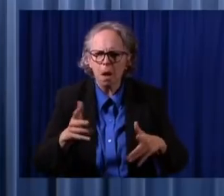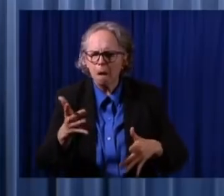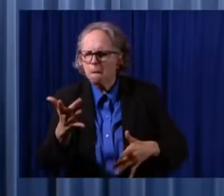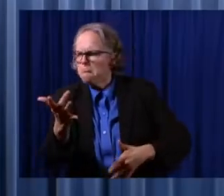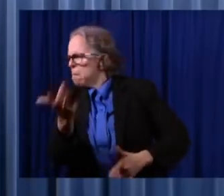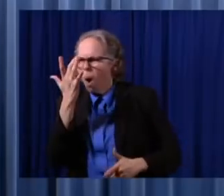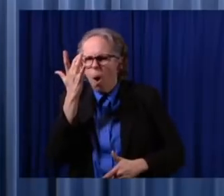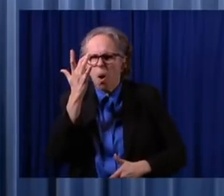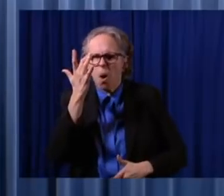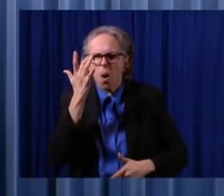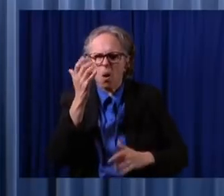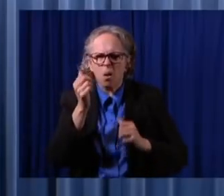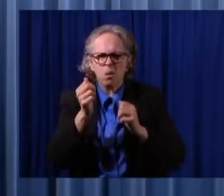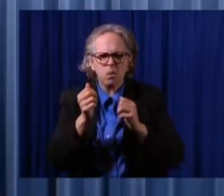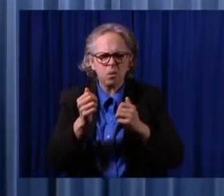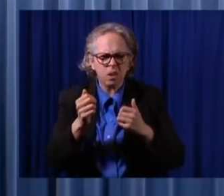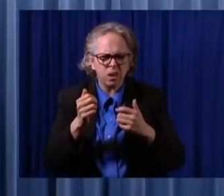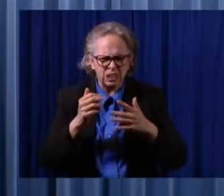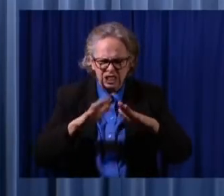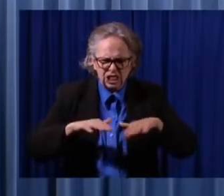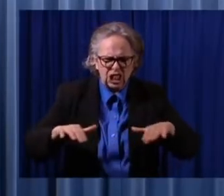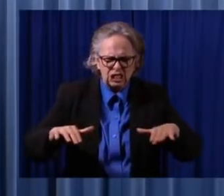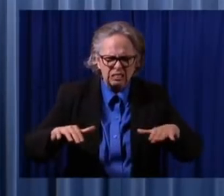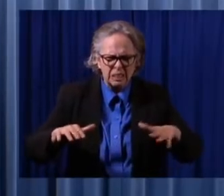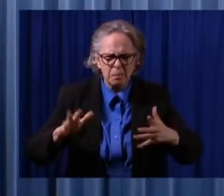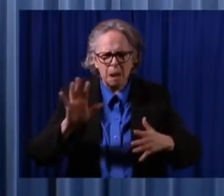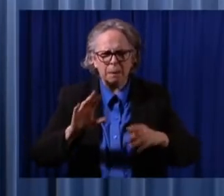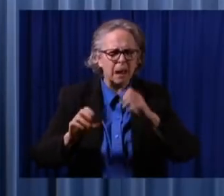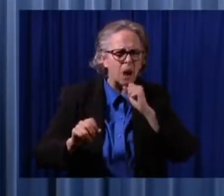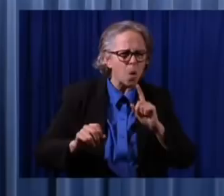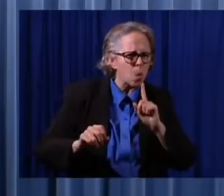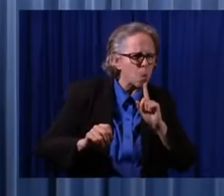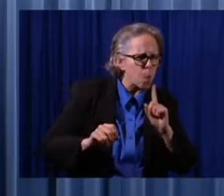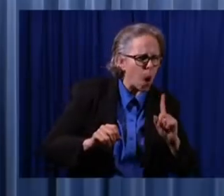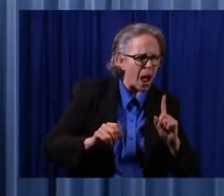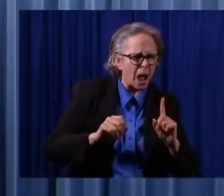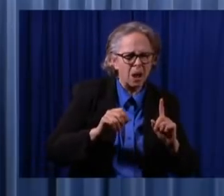of children there were testing positive for coronavirus.